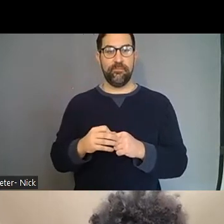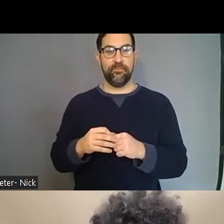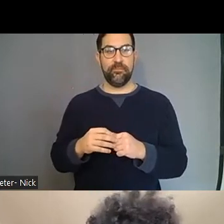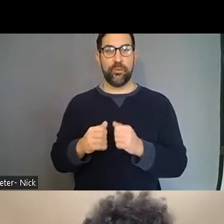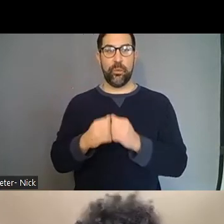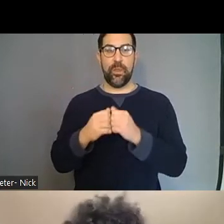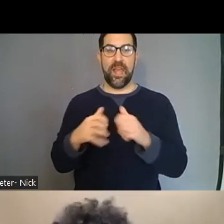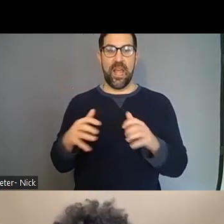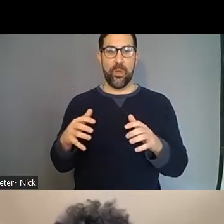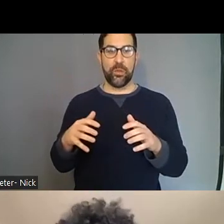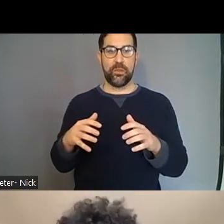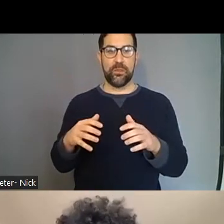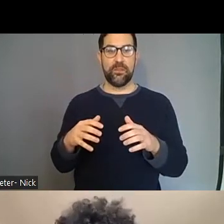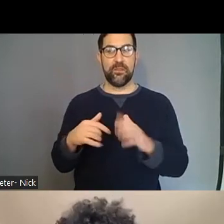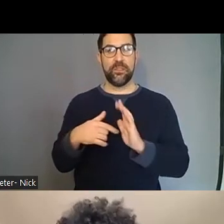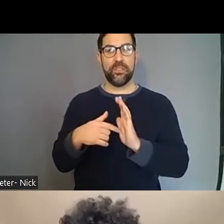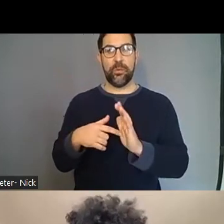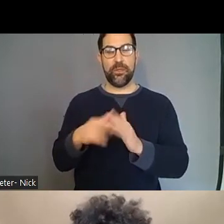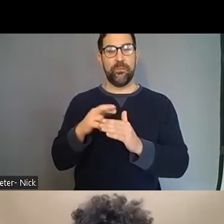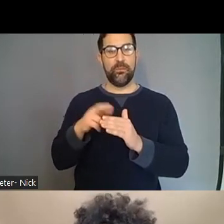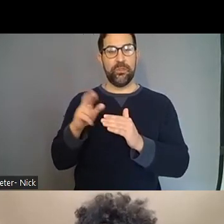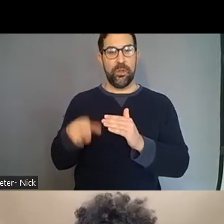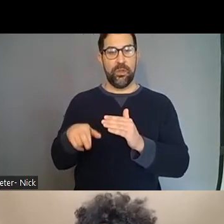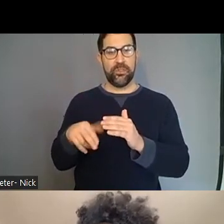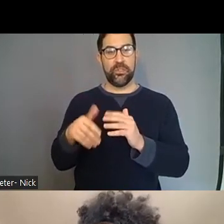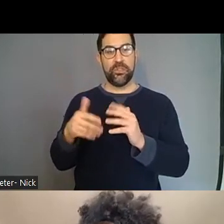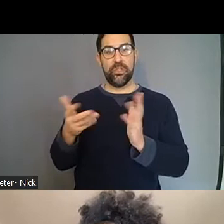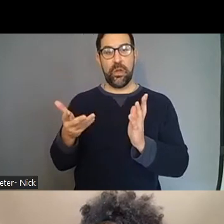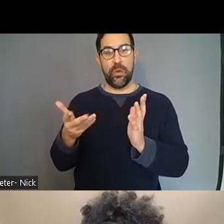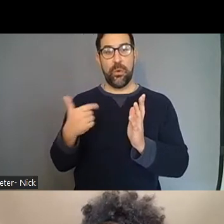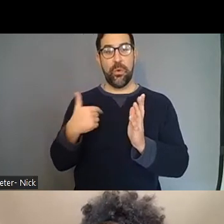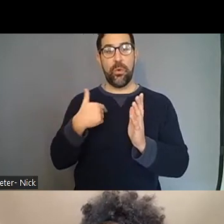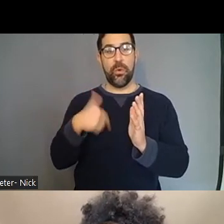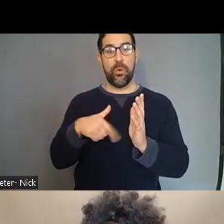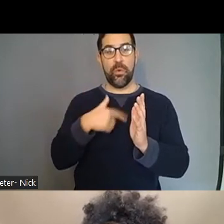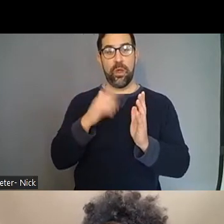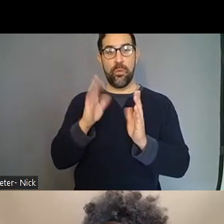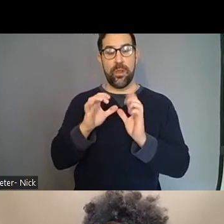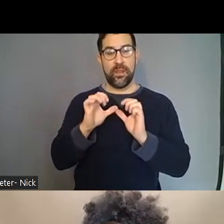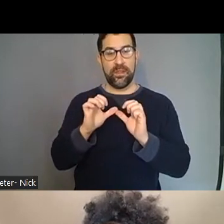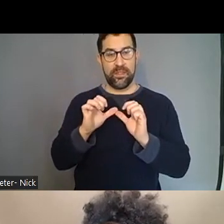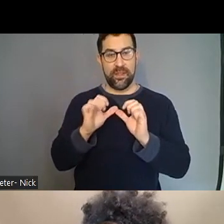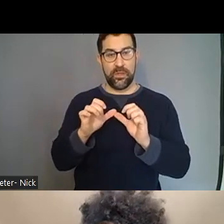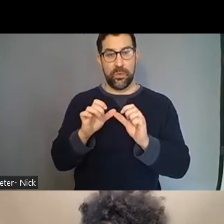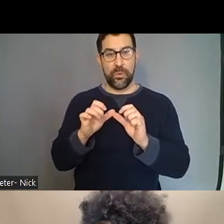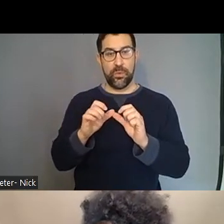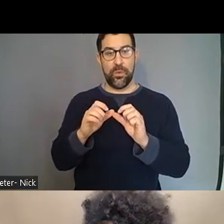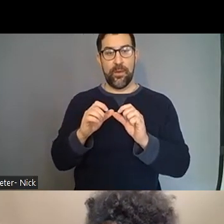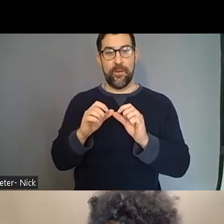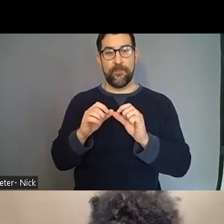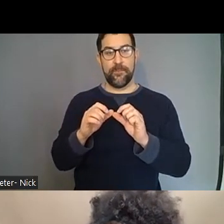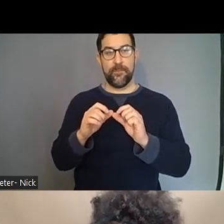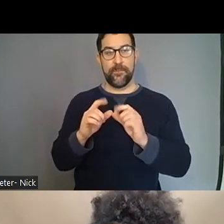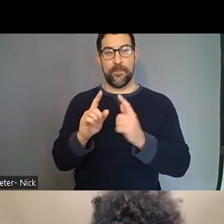without it showing some results. So we will continue to meet